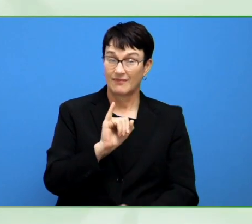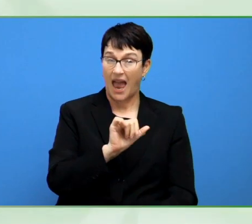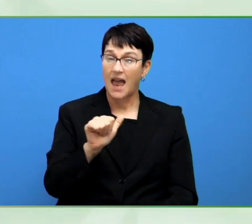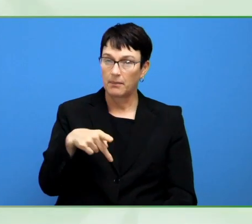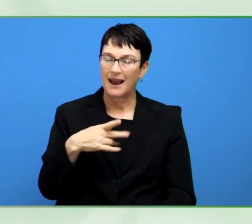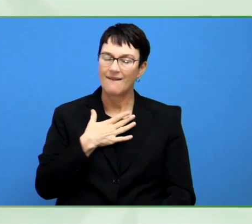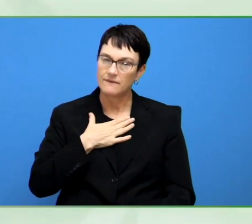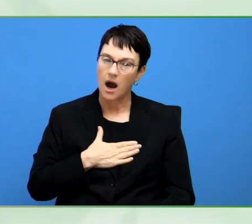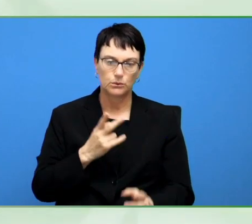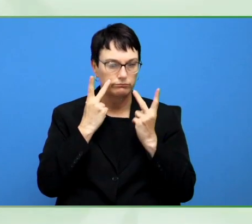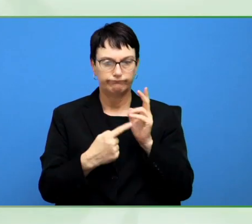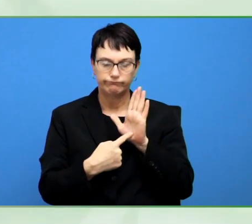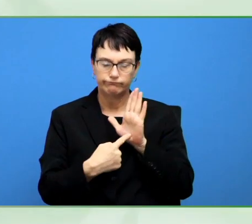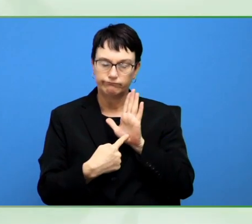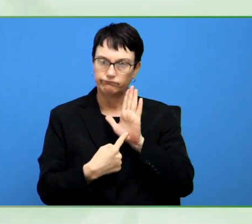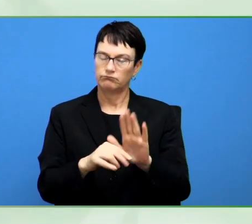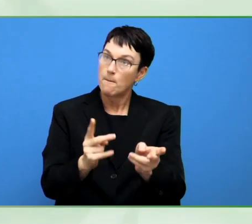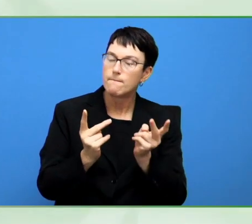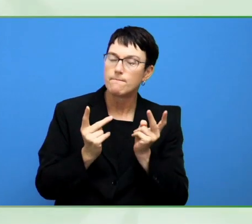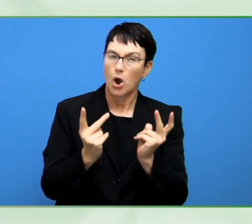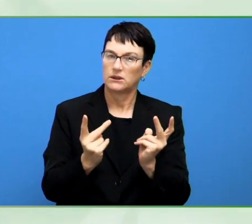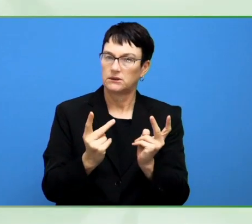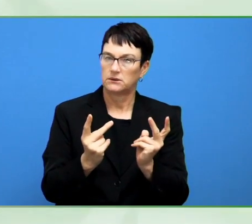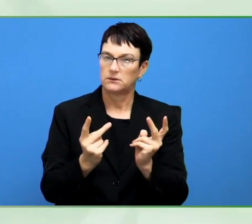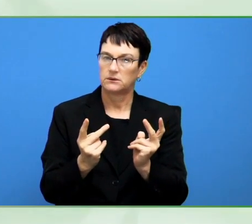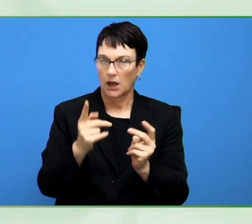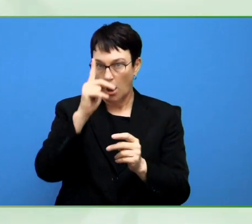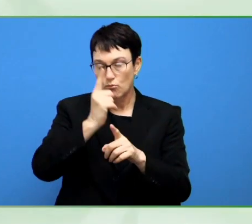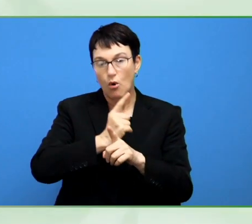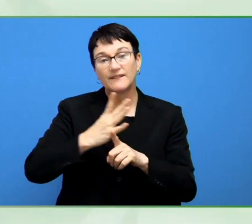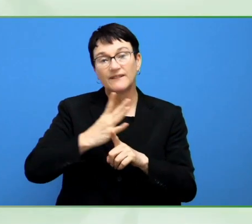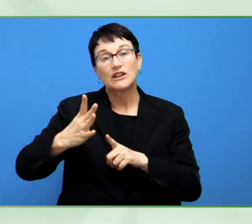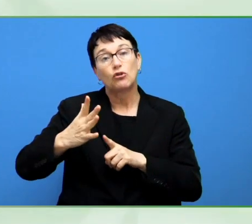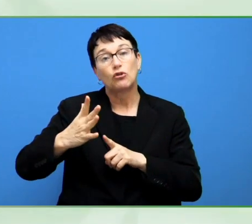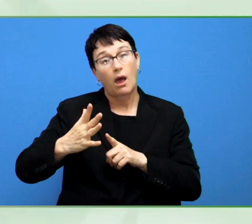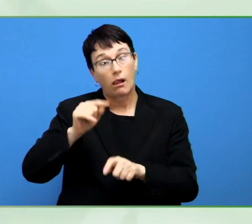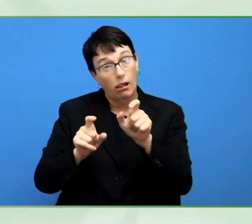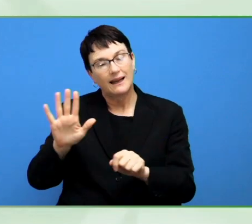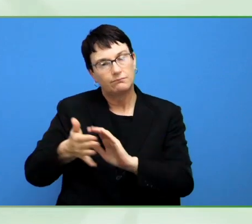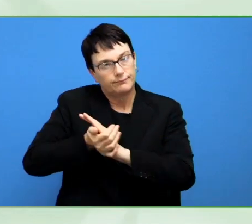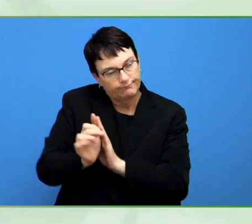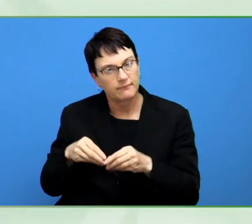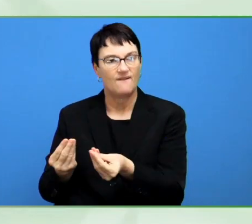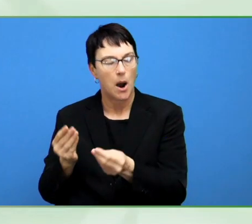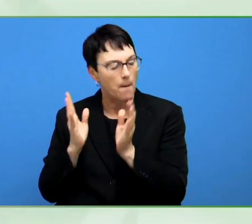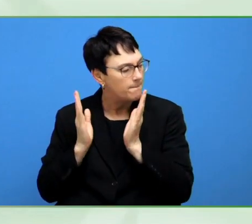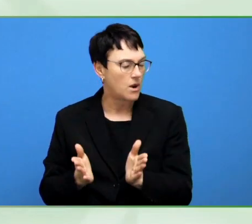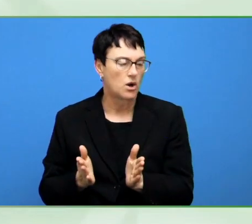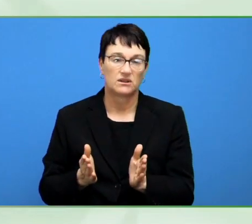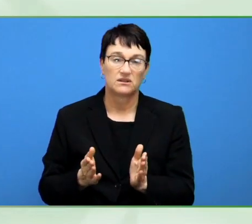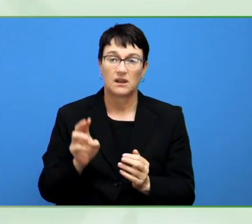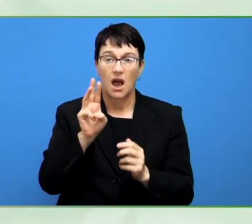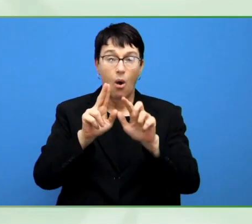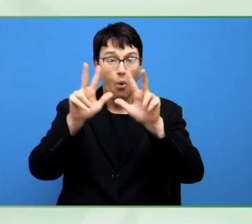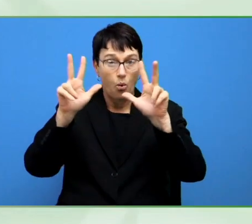importance of the professional skills. Of course, the end result is important. The website has to be accessible, the content. But if we